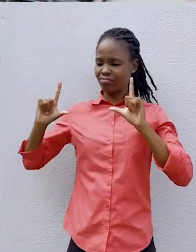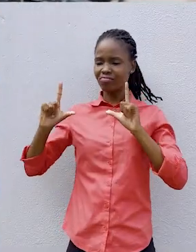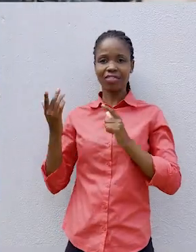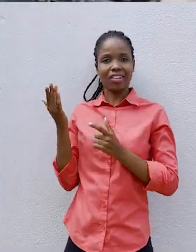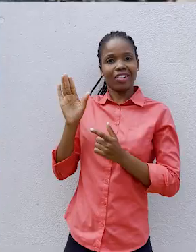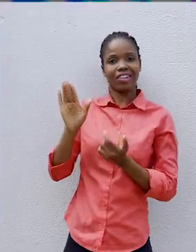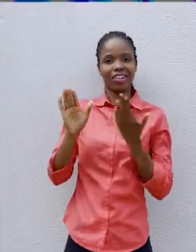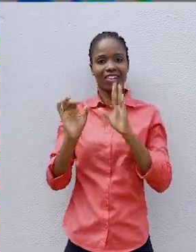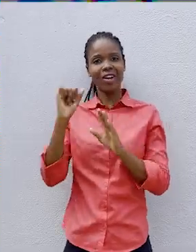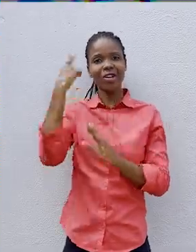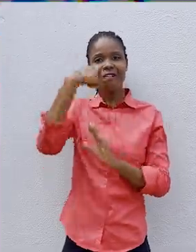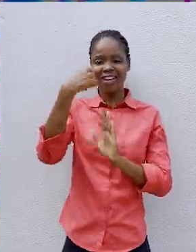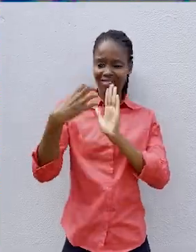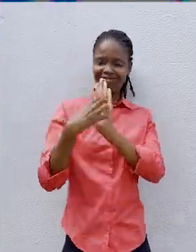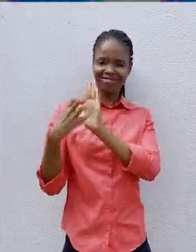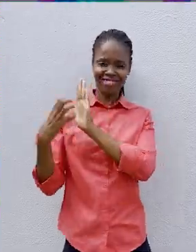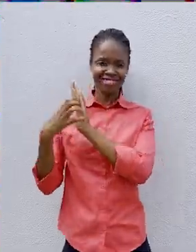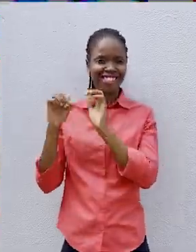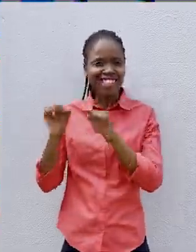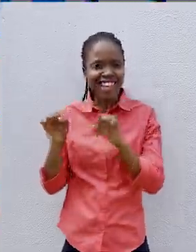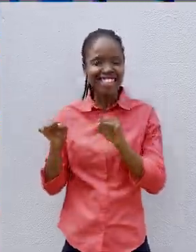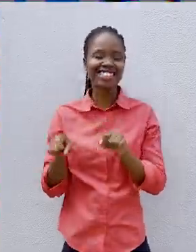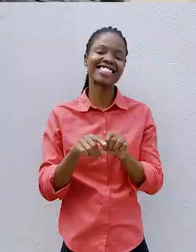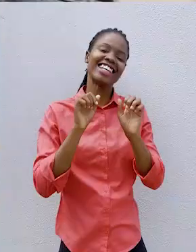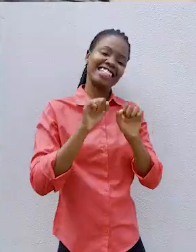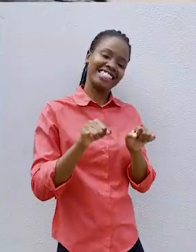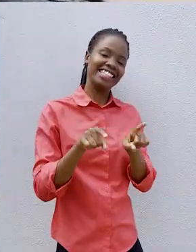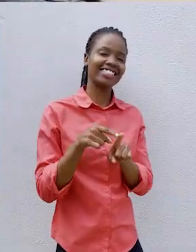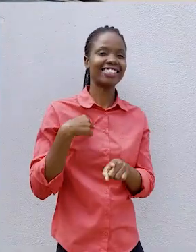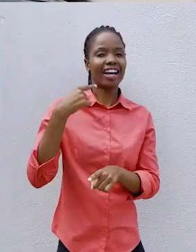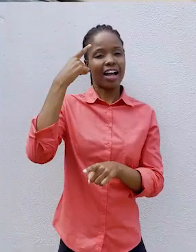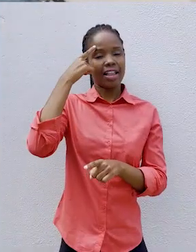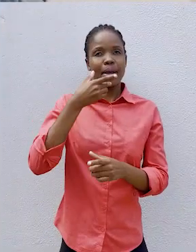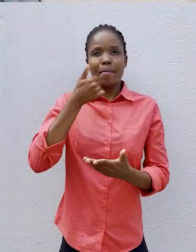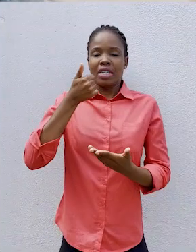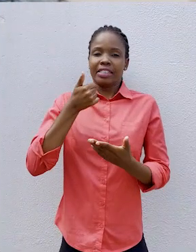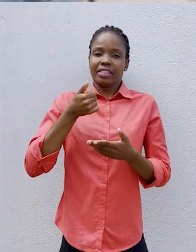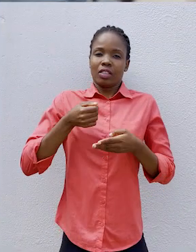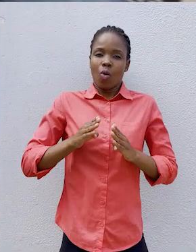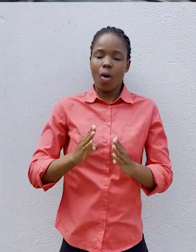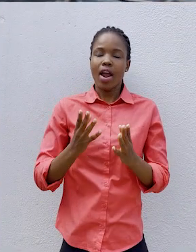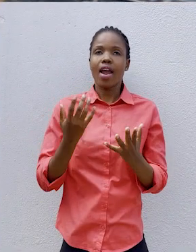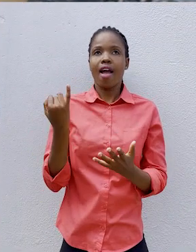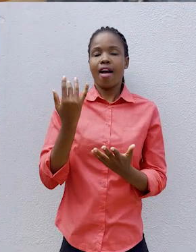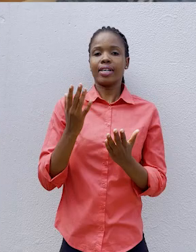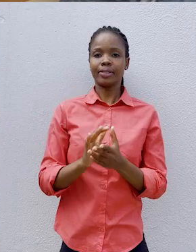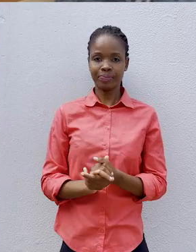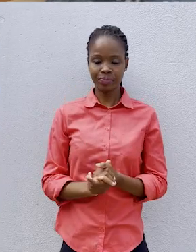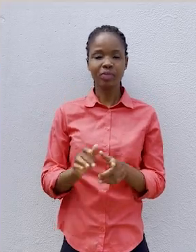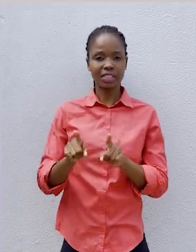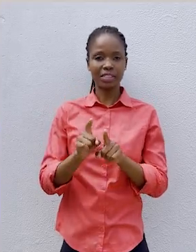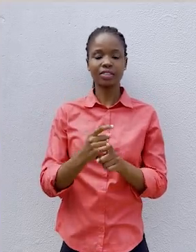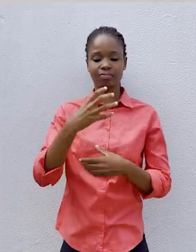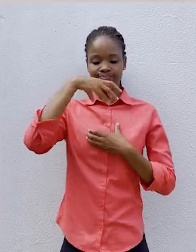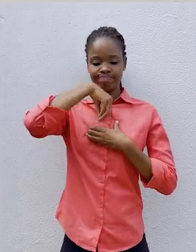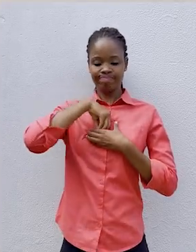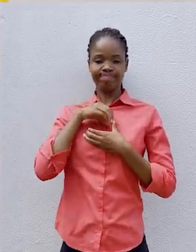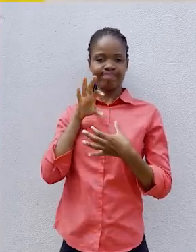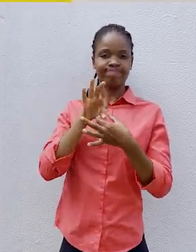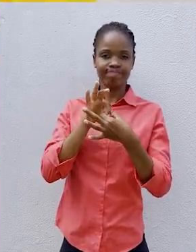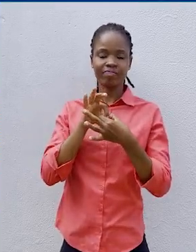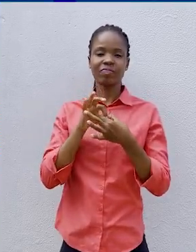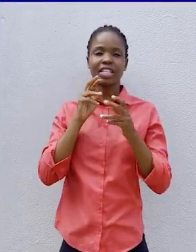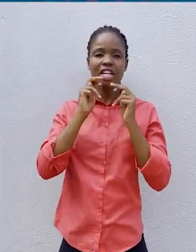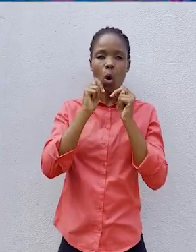in the background. Yes. I think the best way that I've come to explain it is a negotiation of